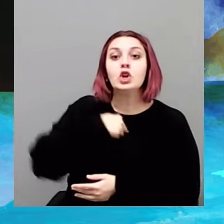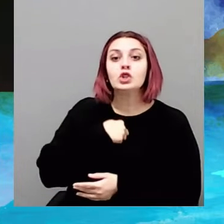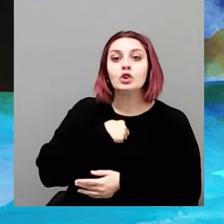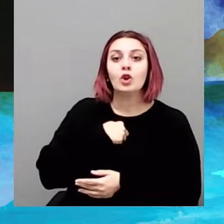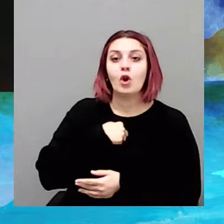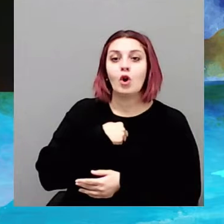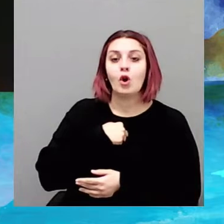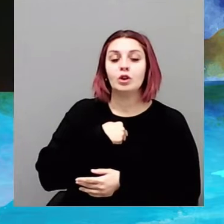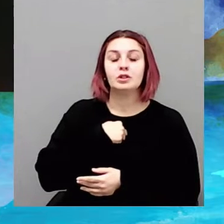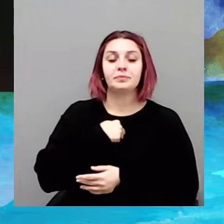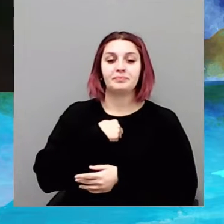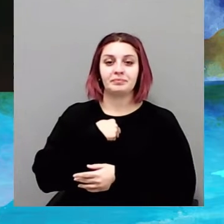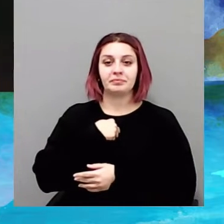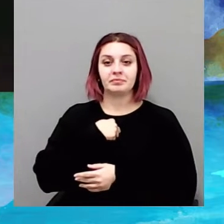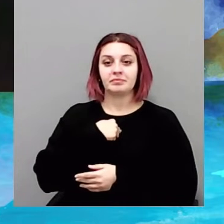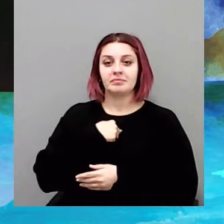we're doing